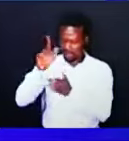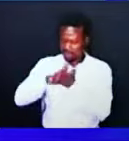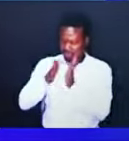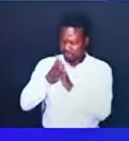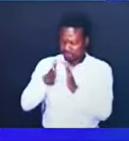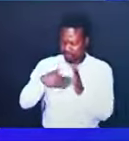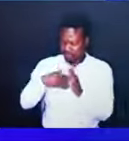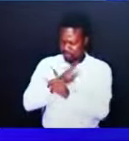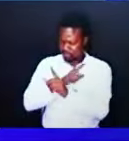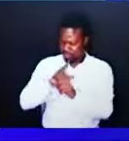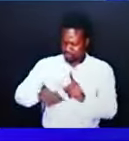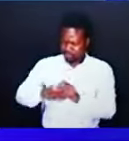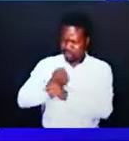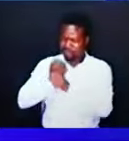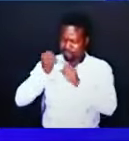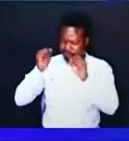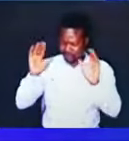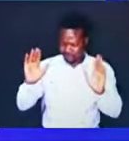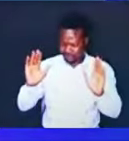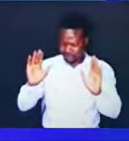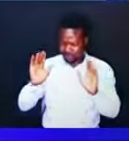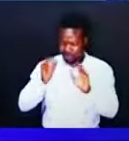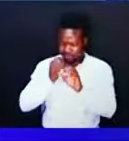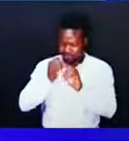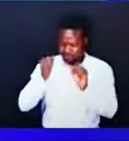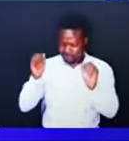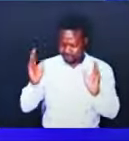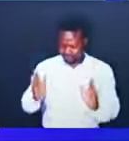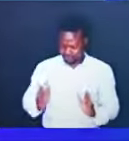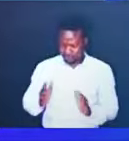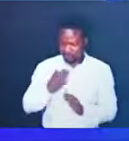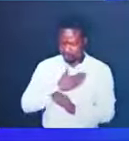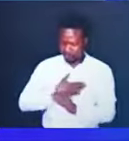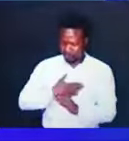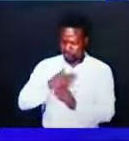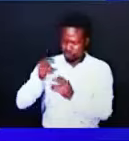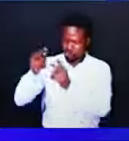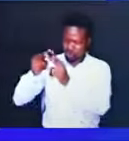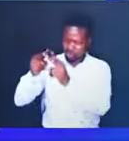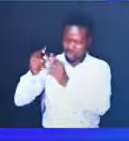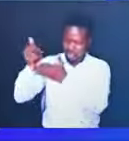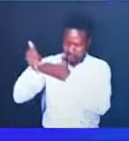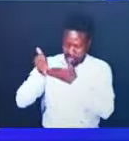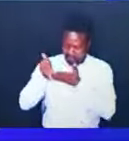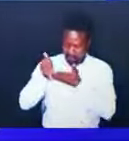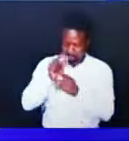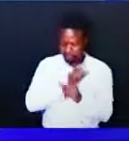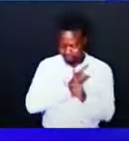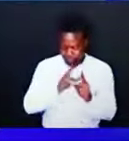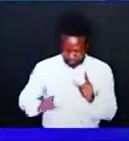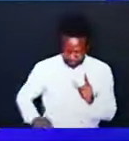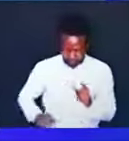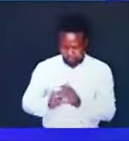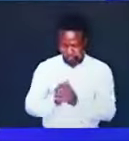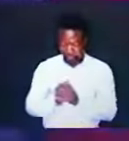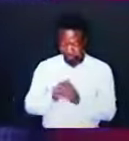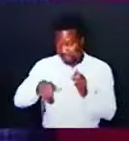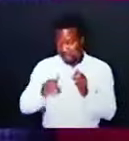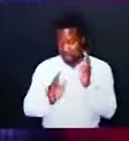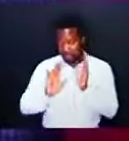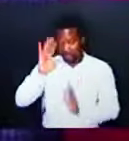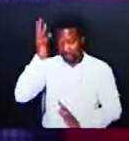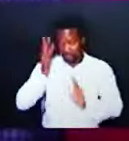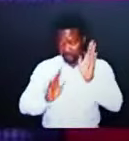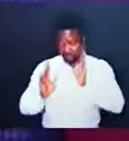Lord and personal Savior. So help me, God. If you have made